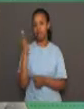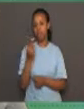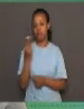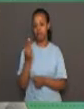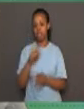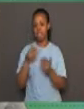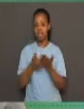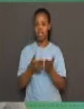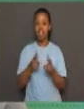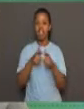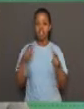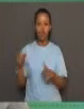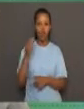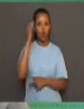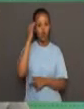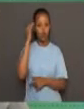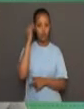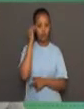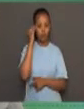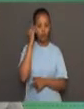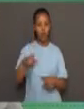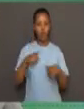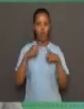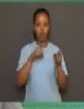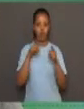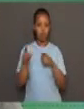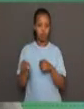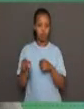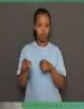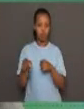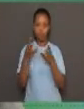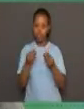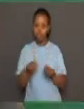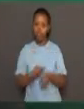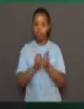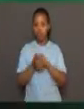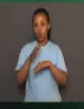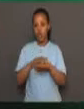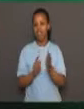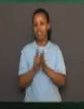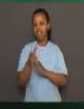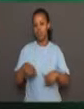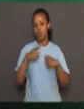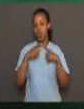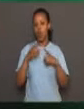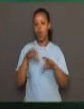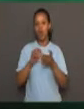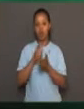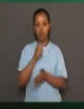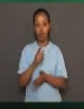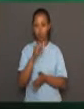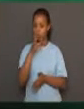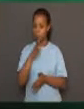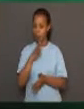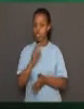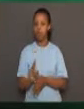Having a larger brain allows for progress in evolution. Humans can move